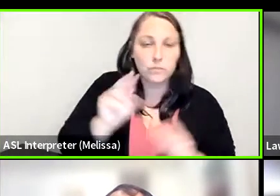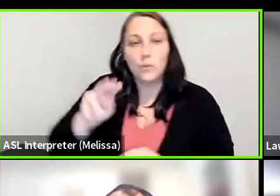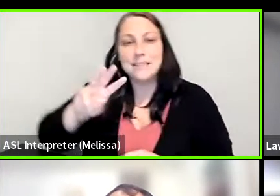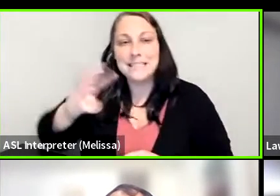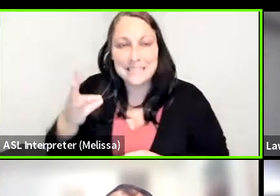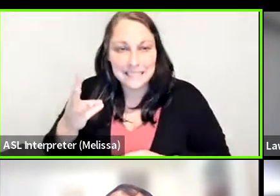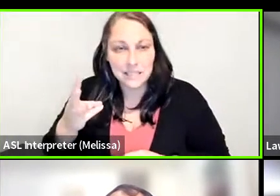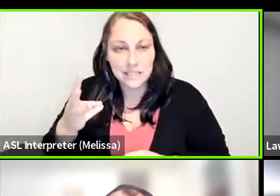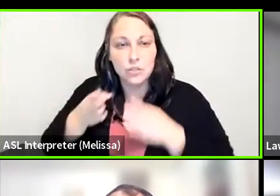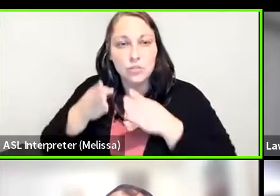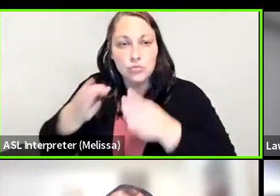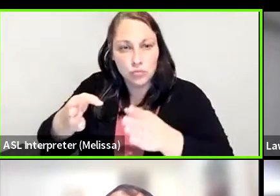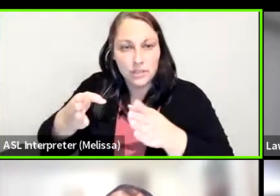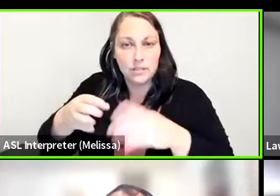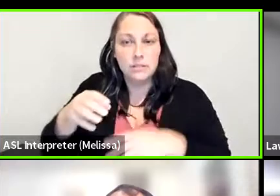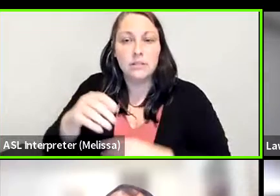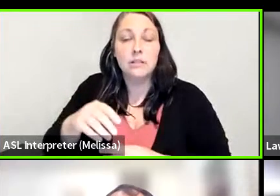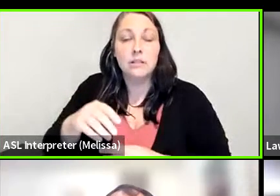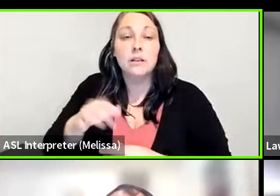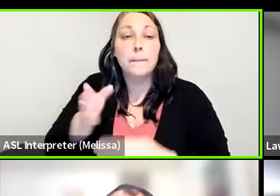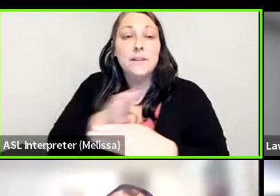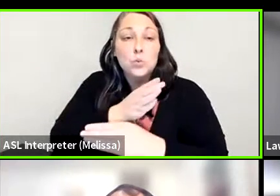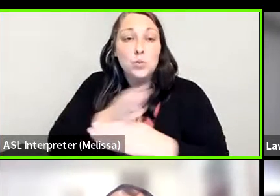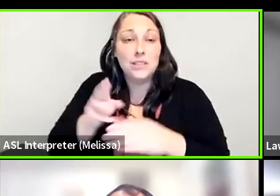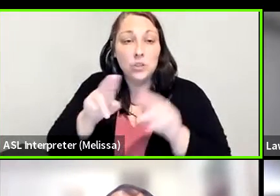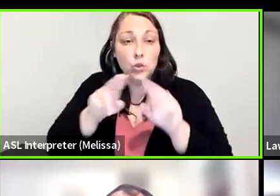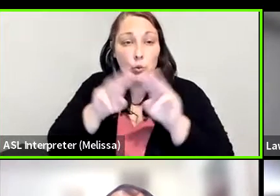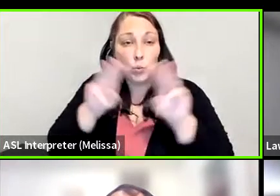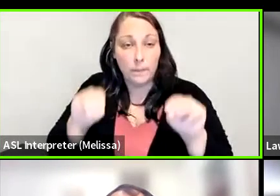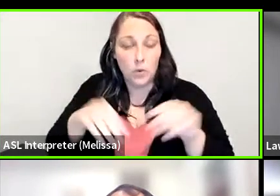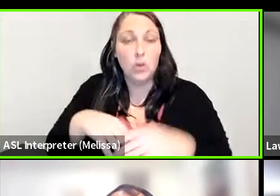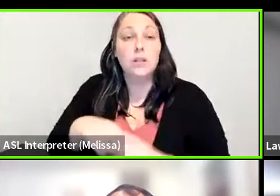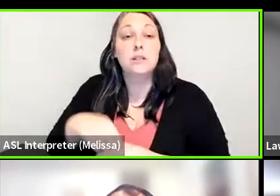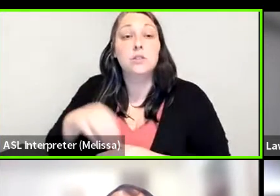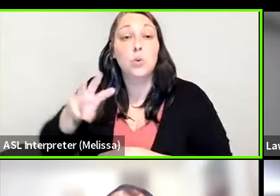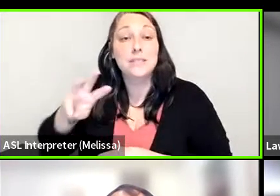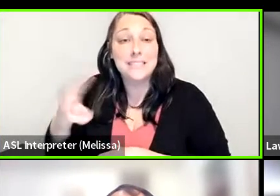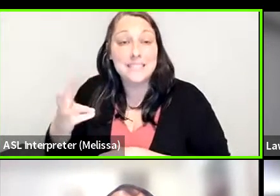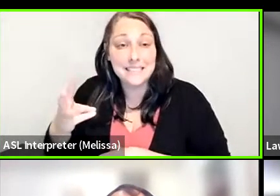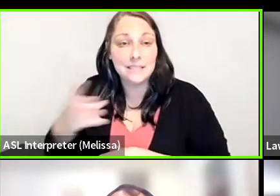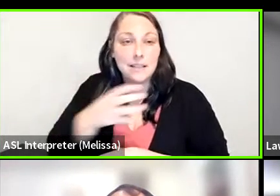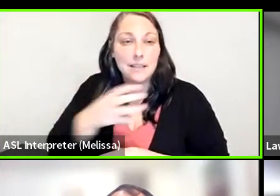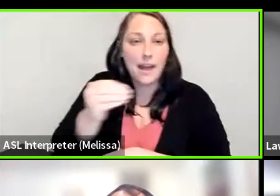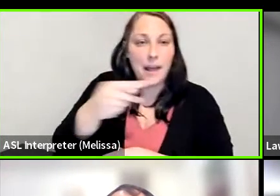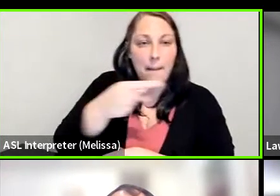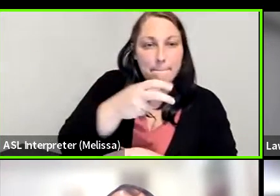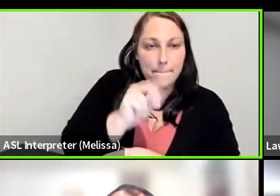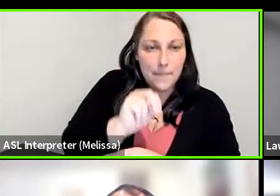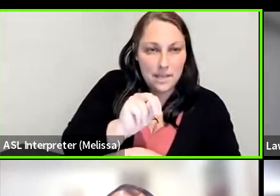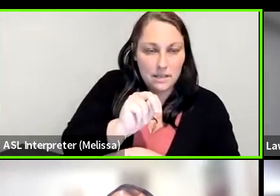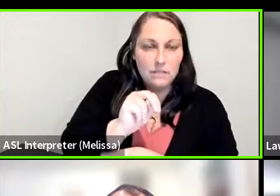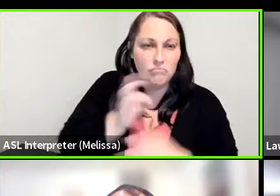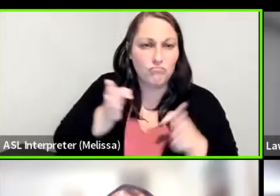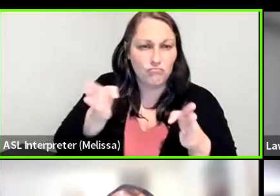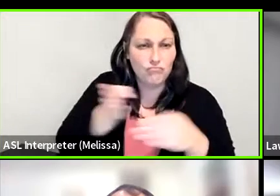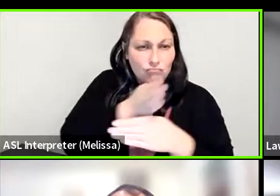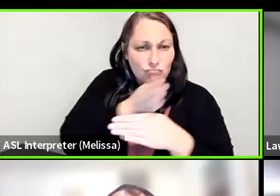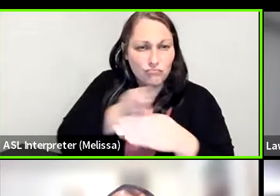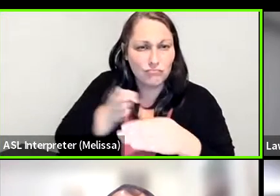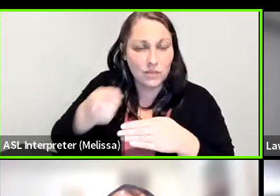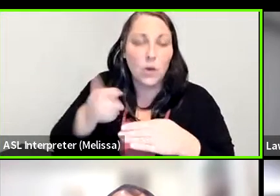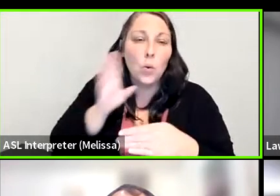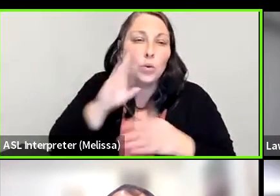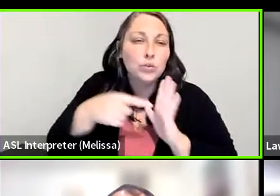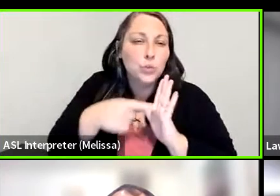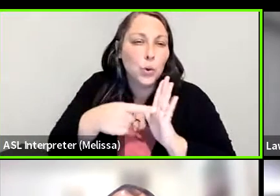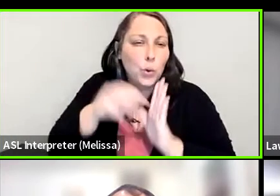between Florida Avenue and Penn Street, they're on either side of 6th Street. And we'll show you some maps actually, that'd be good to